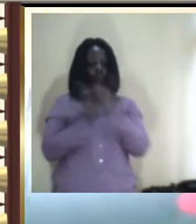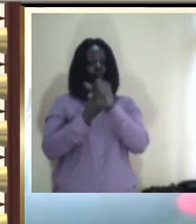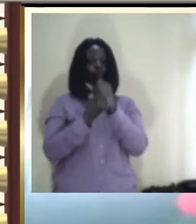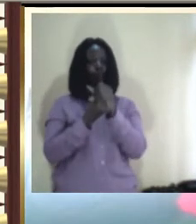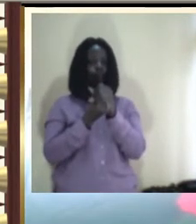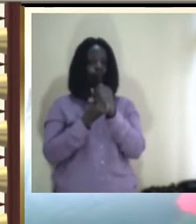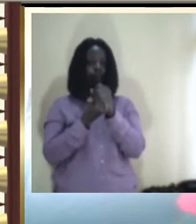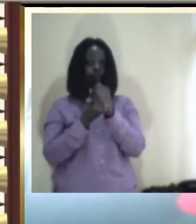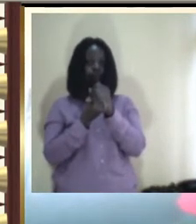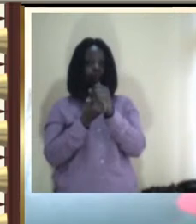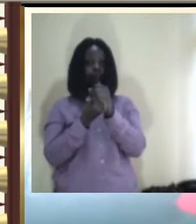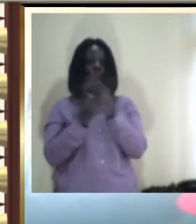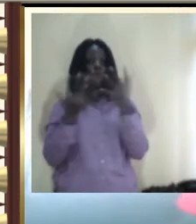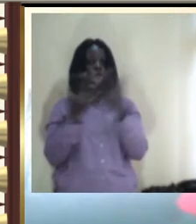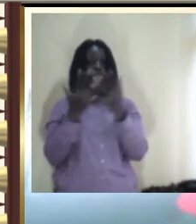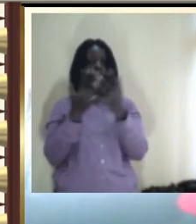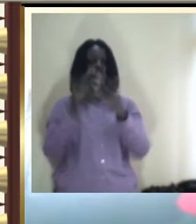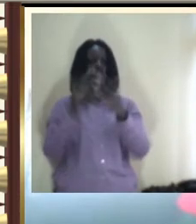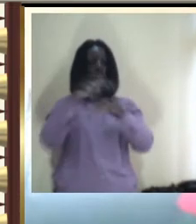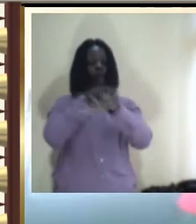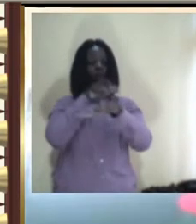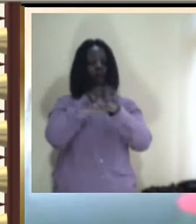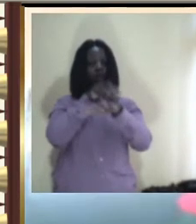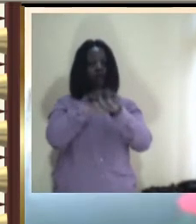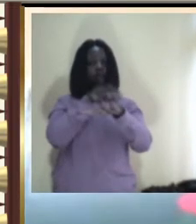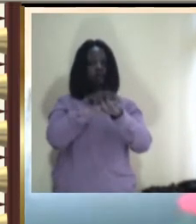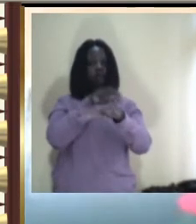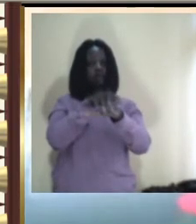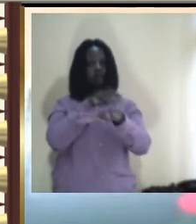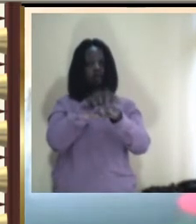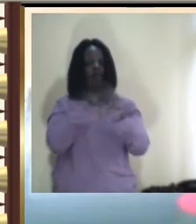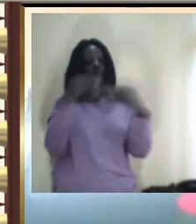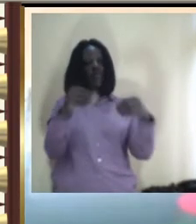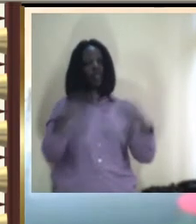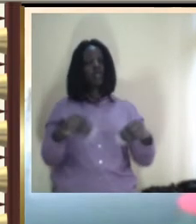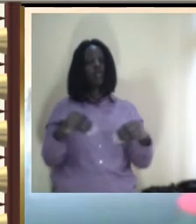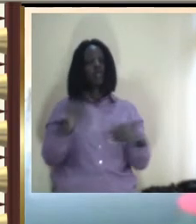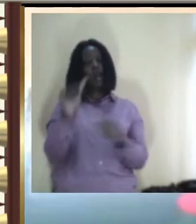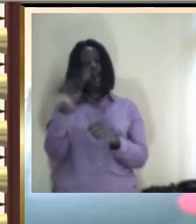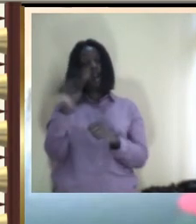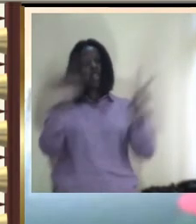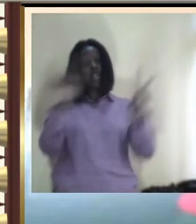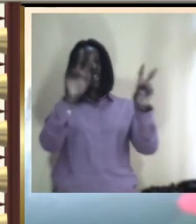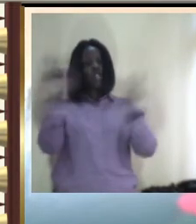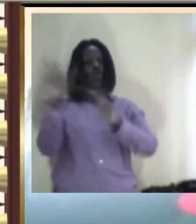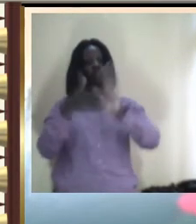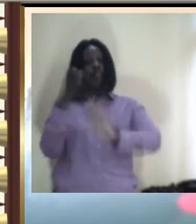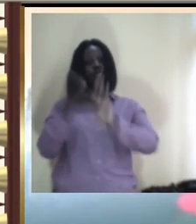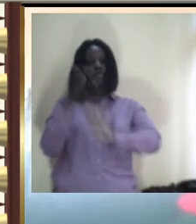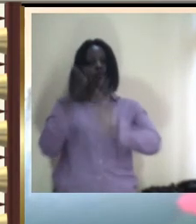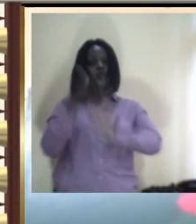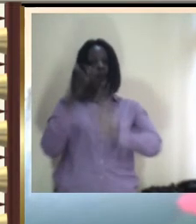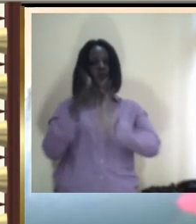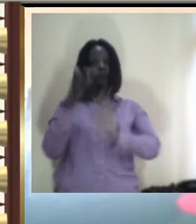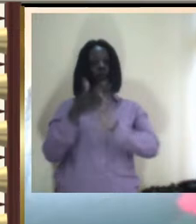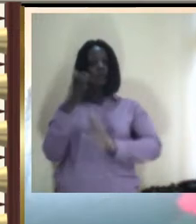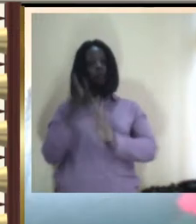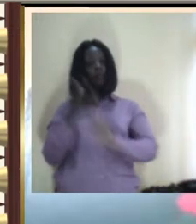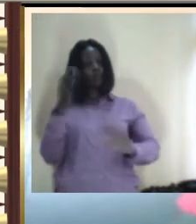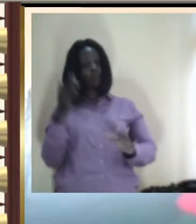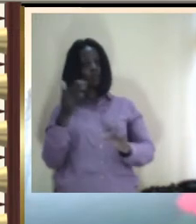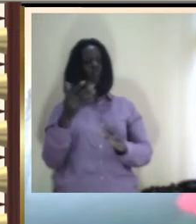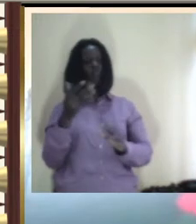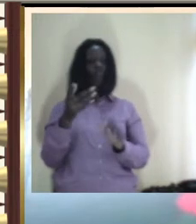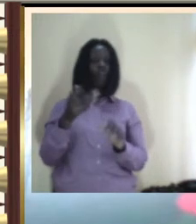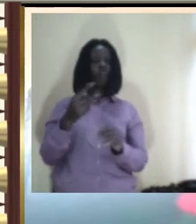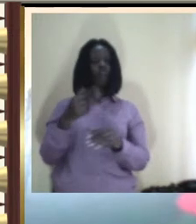the Agri-Business Development Agency. Other operational matters are constantly being dealt